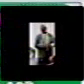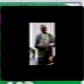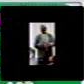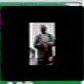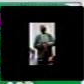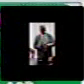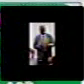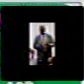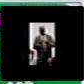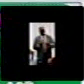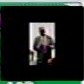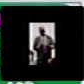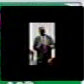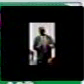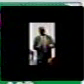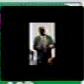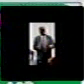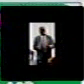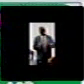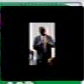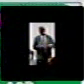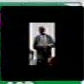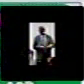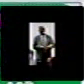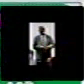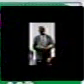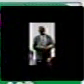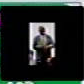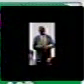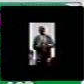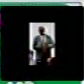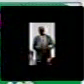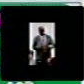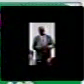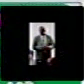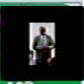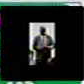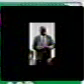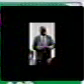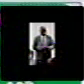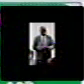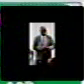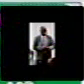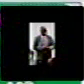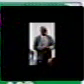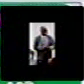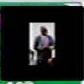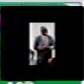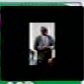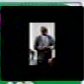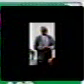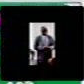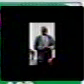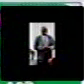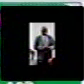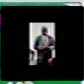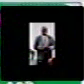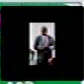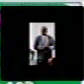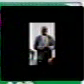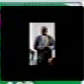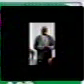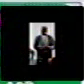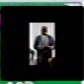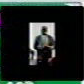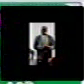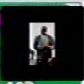and ability given to the children of God, the saints of God, in Acts chapter 19, verse 11. And